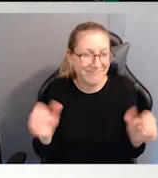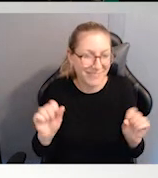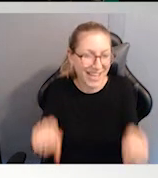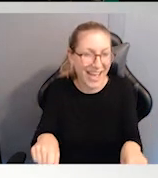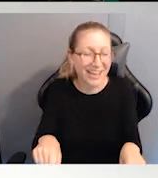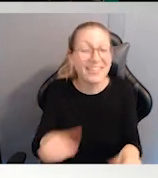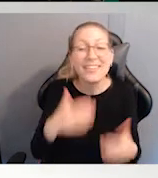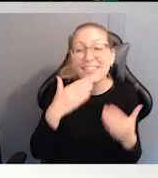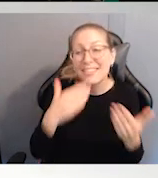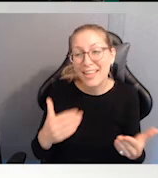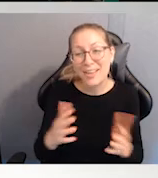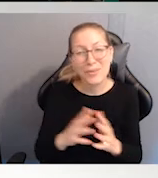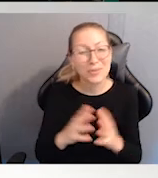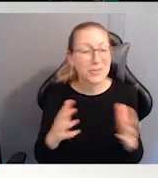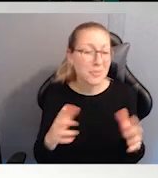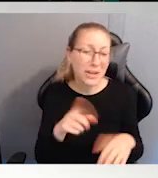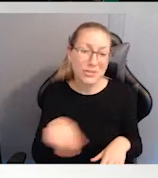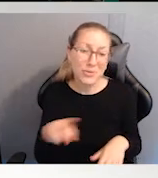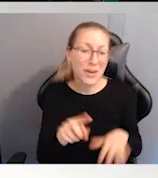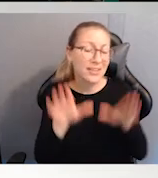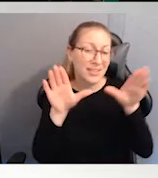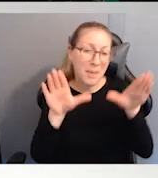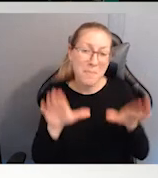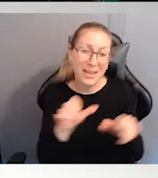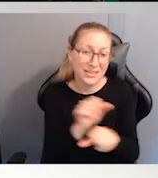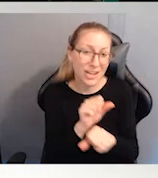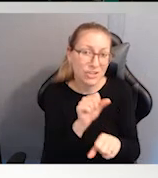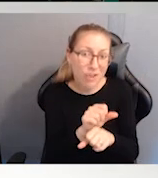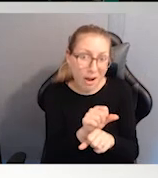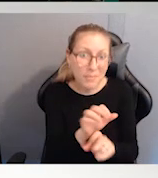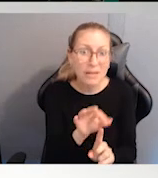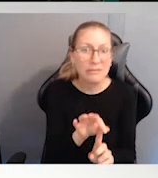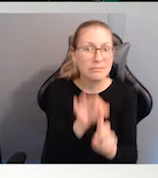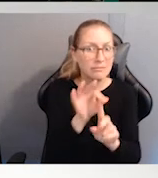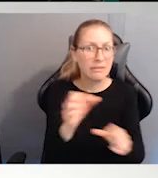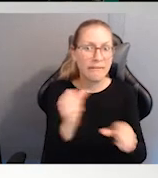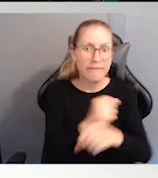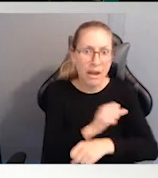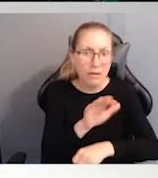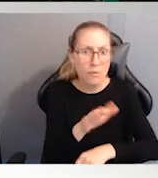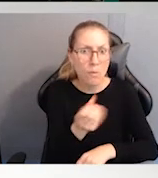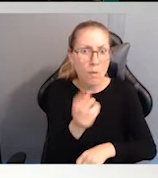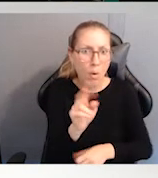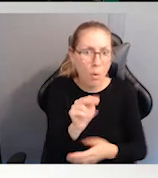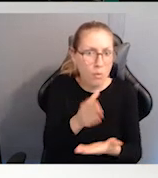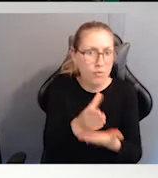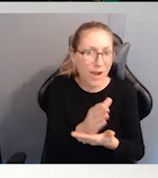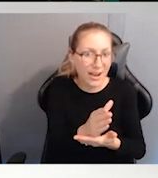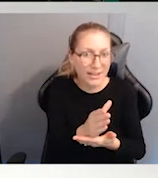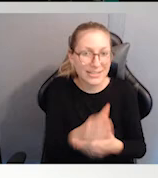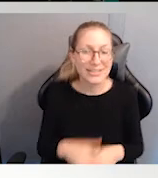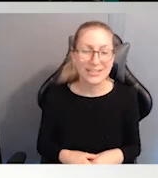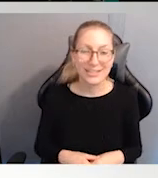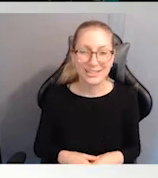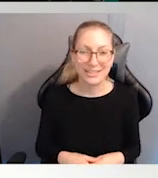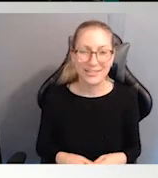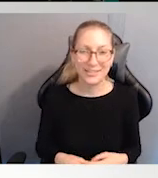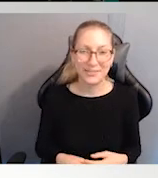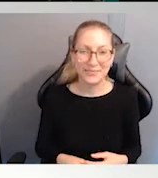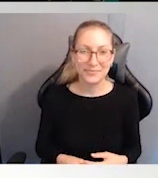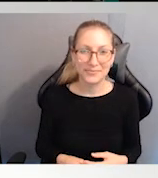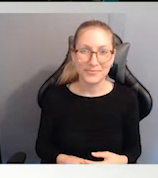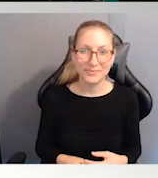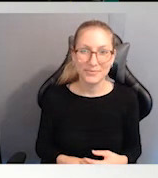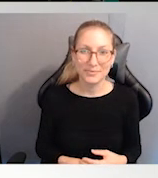You guys are doing really amazing job, especially fighting for your own rights. We would like to do a talent show with you